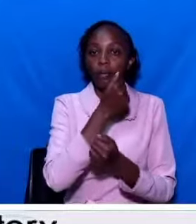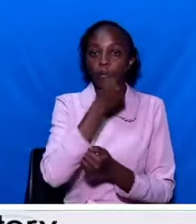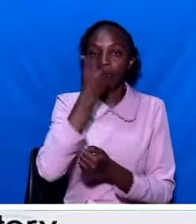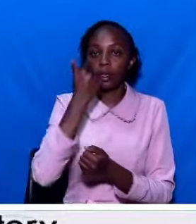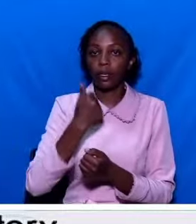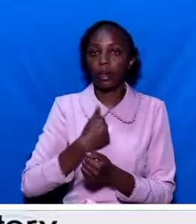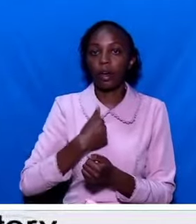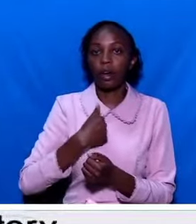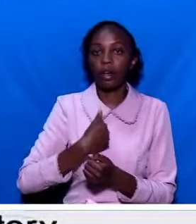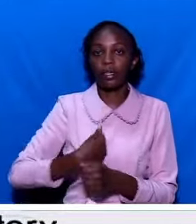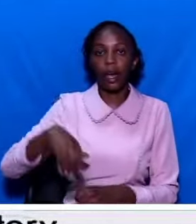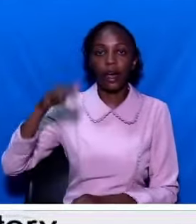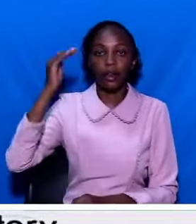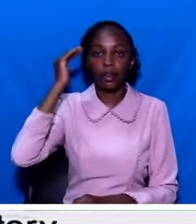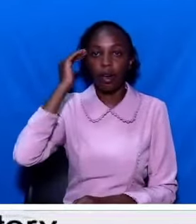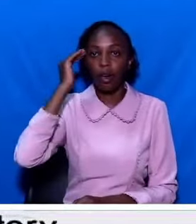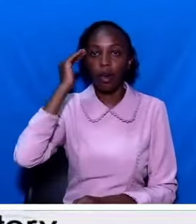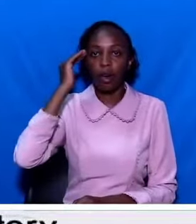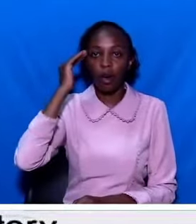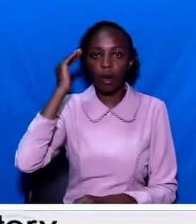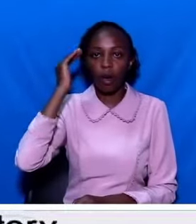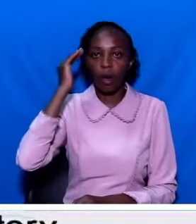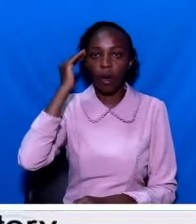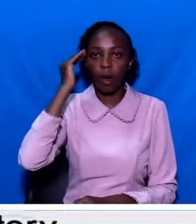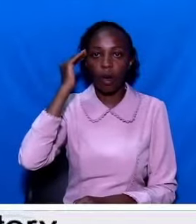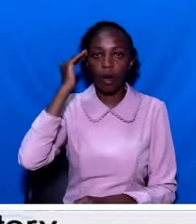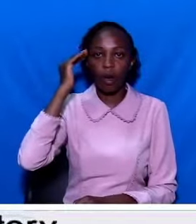gone. Because I know